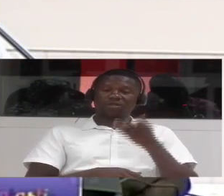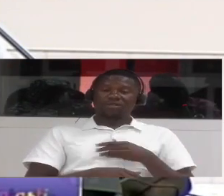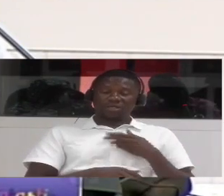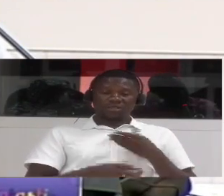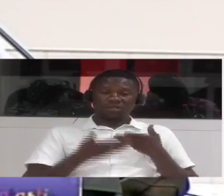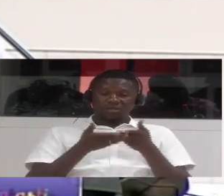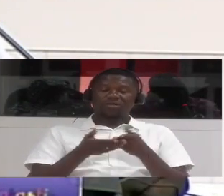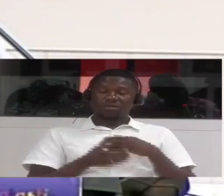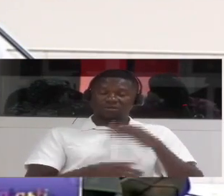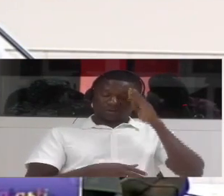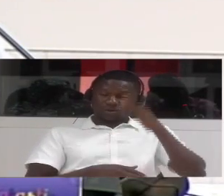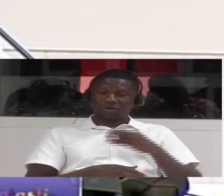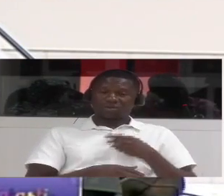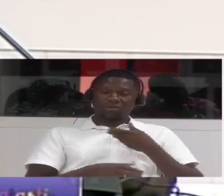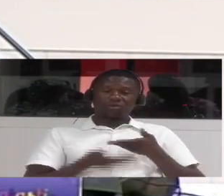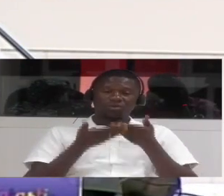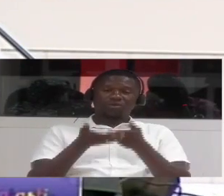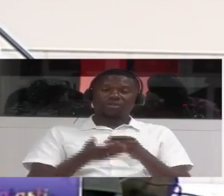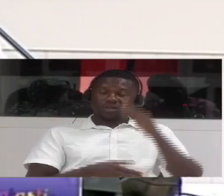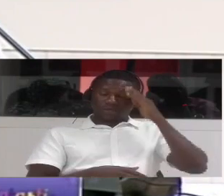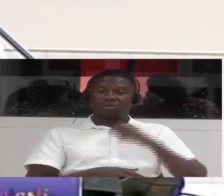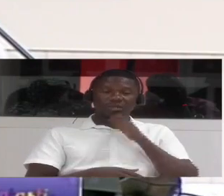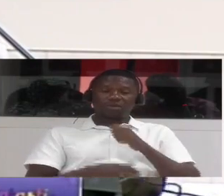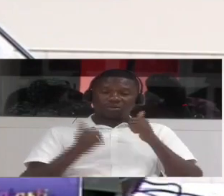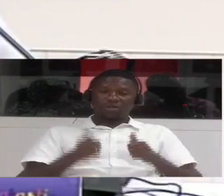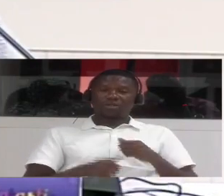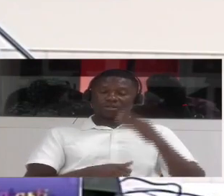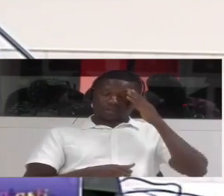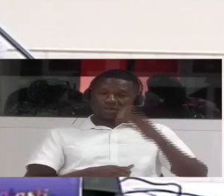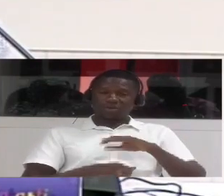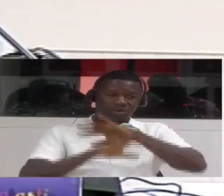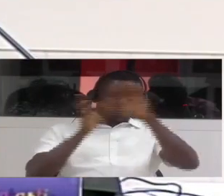our submission. Thank you, Mr. Chairman, and thank you, everyone here.